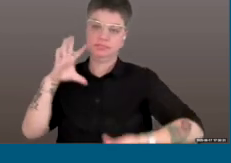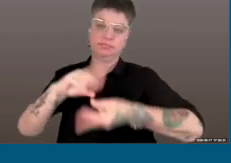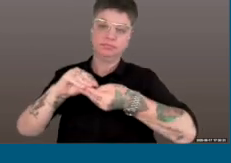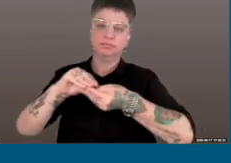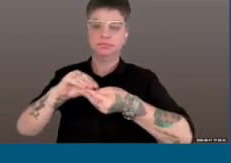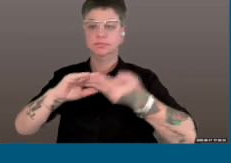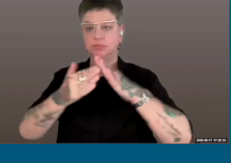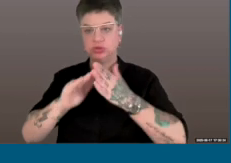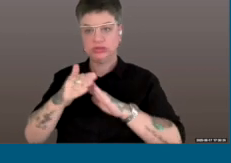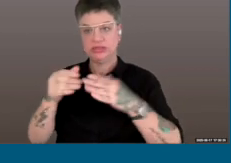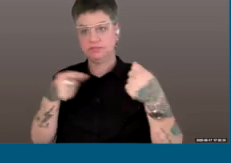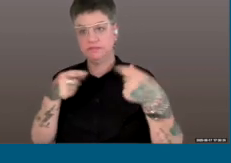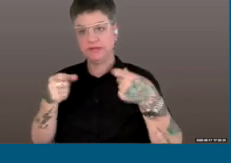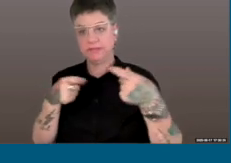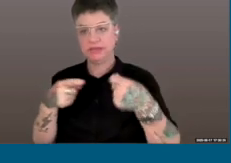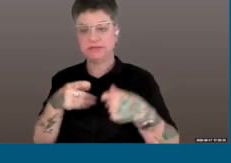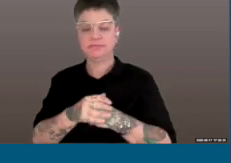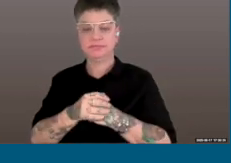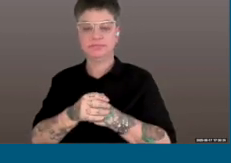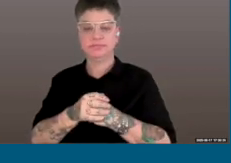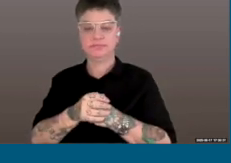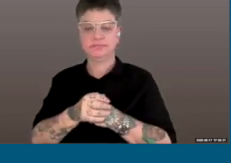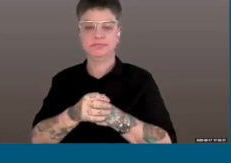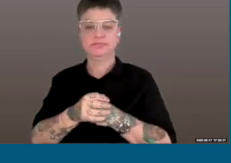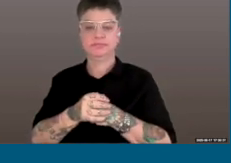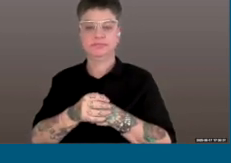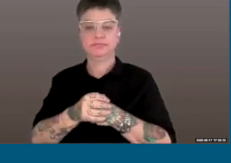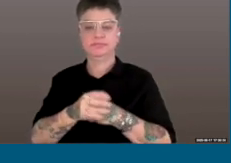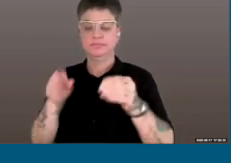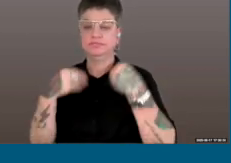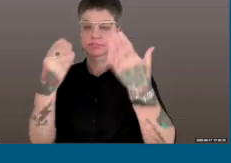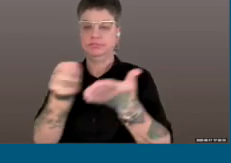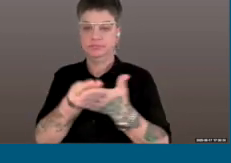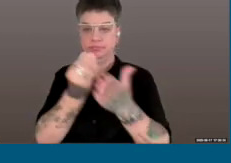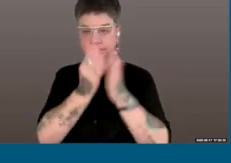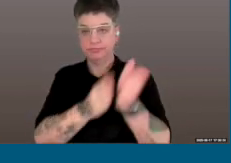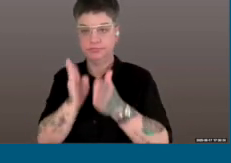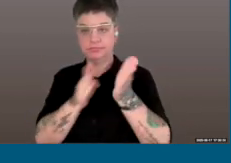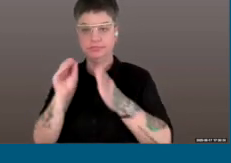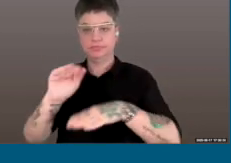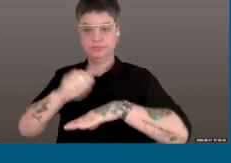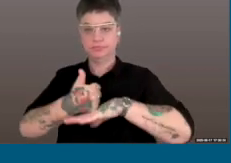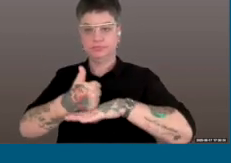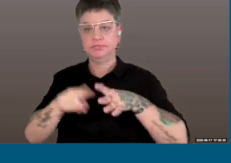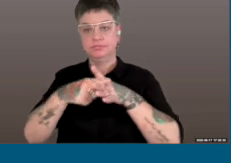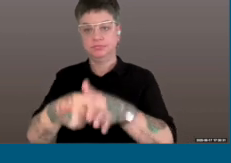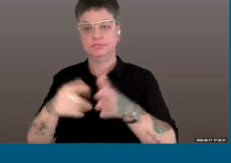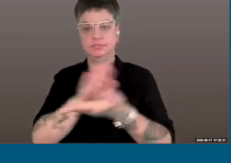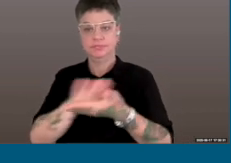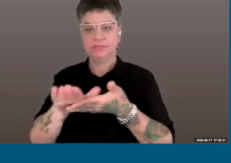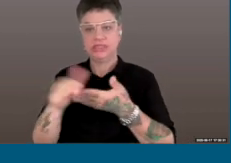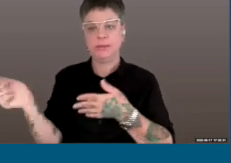need for CARB's light-duty vehicle and clean mobility projects, a discussion of staff's longer-term vision for